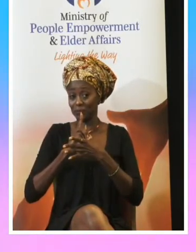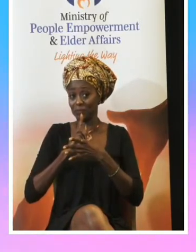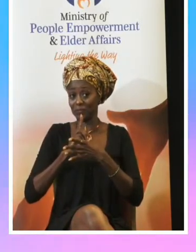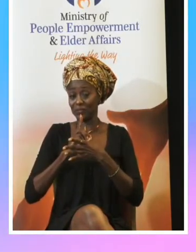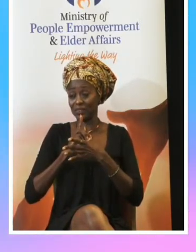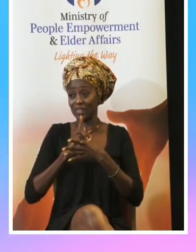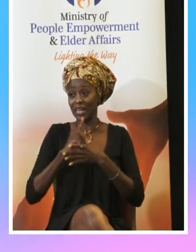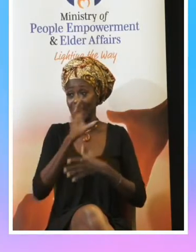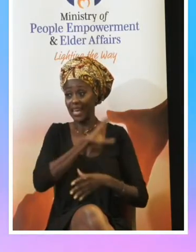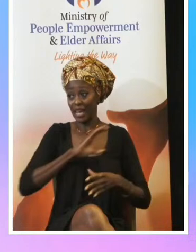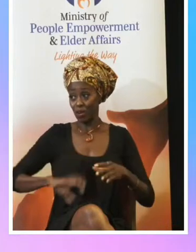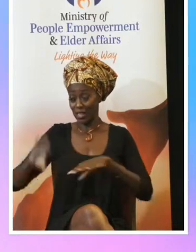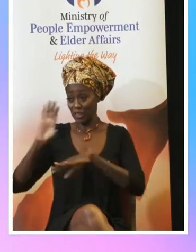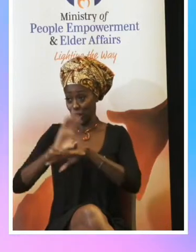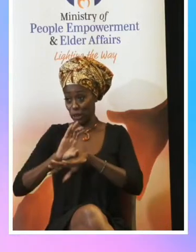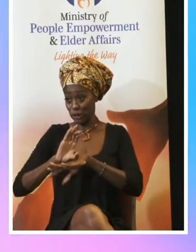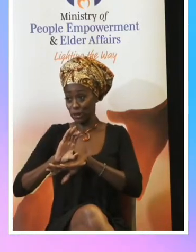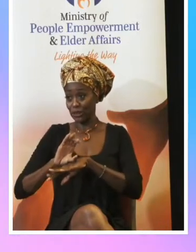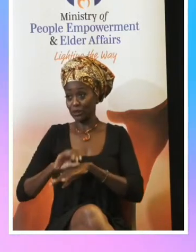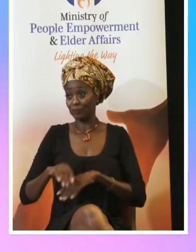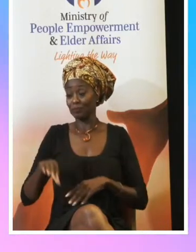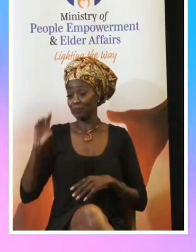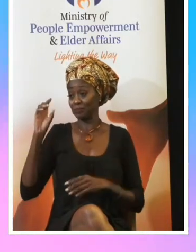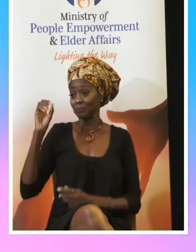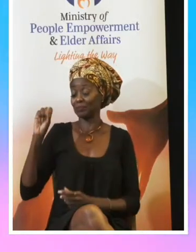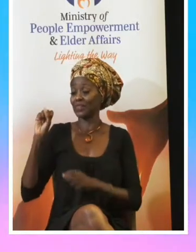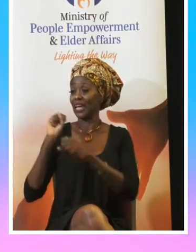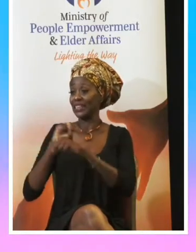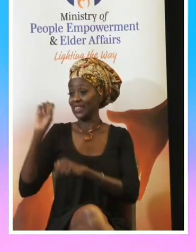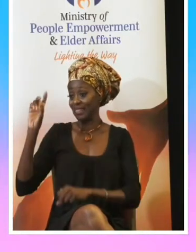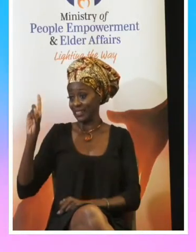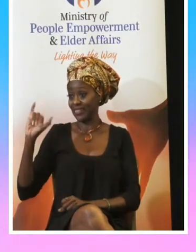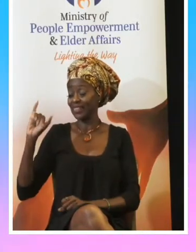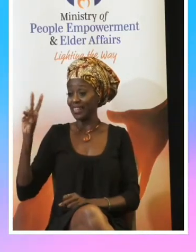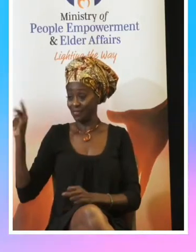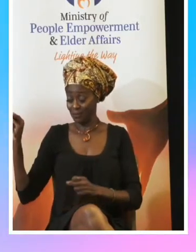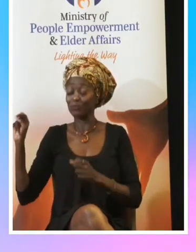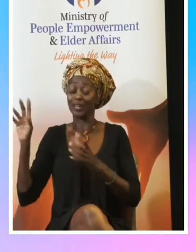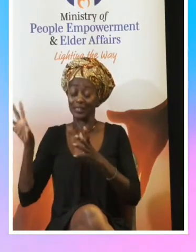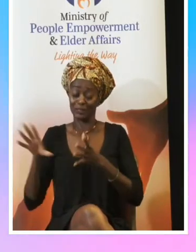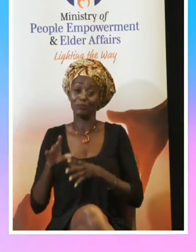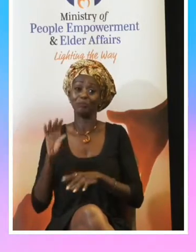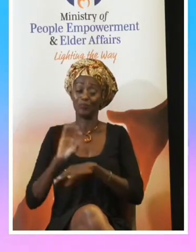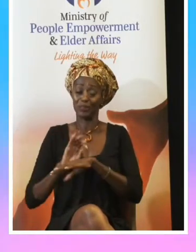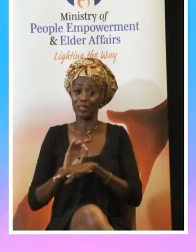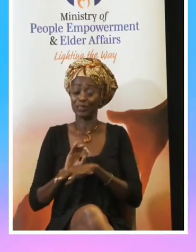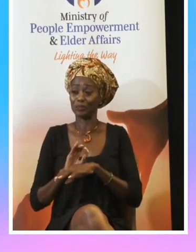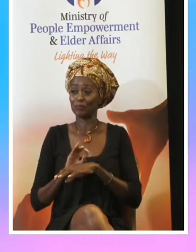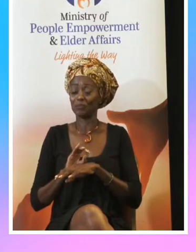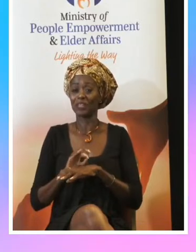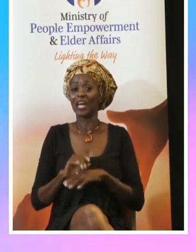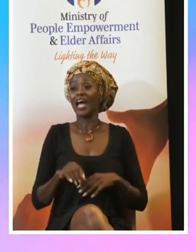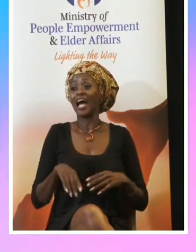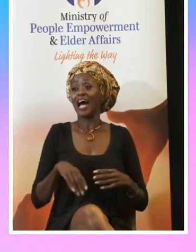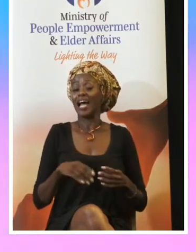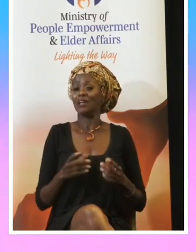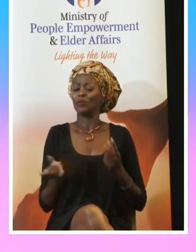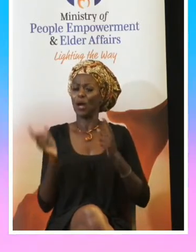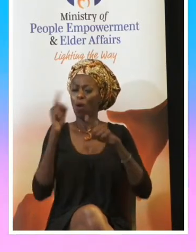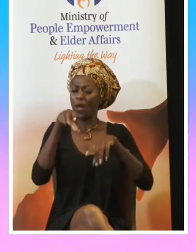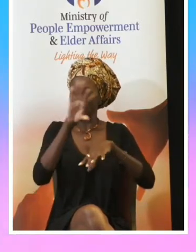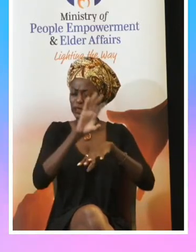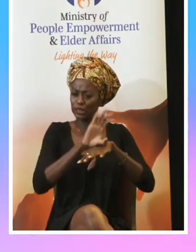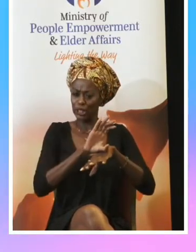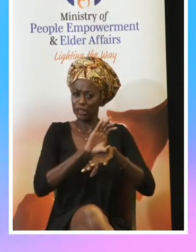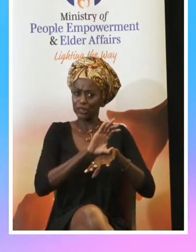Anglican Church. And when I got there, I was assigned or ushered to the seat to